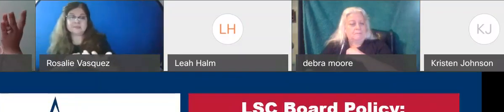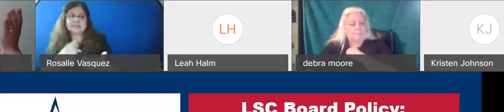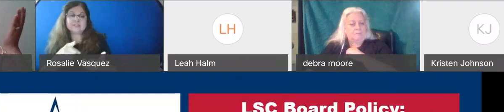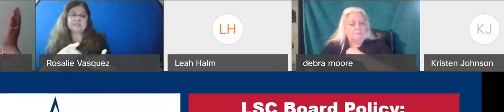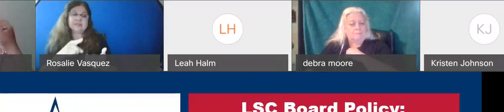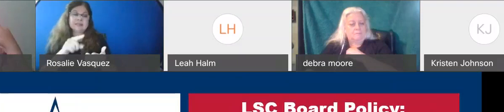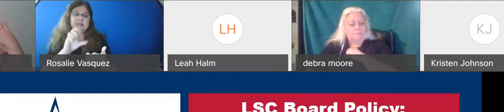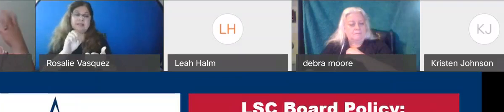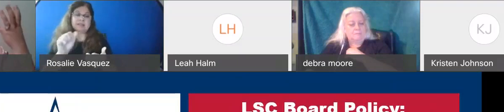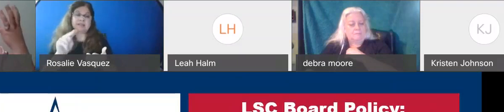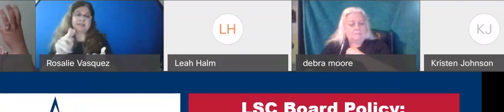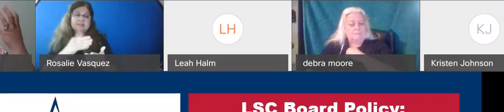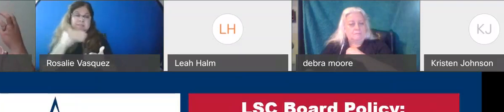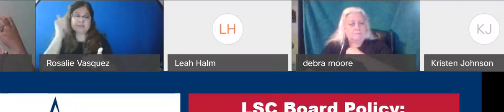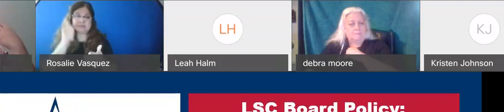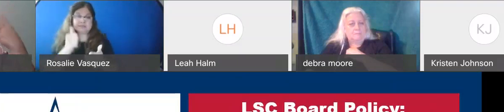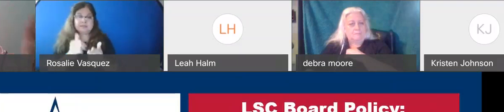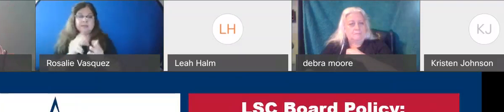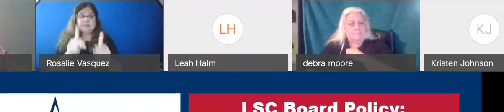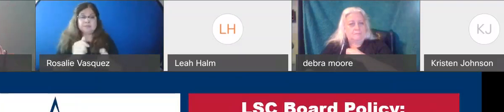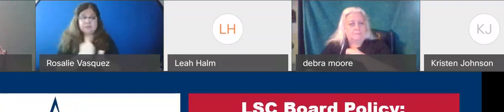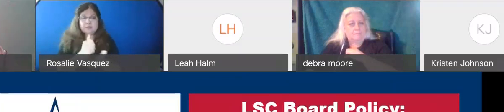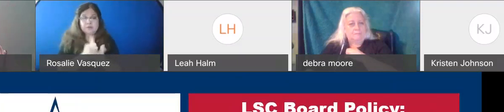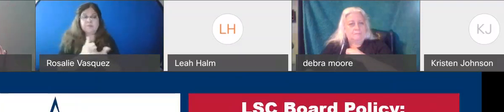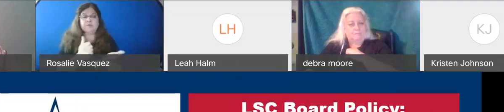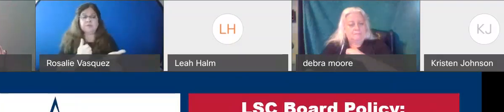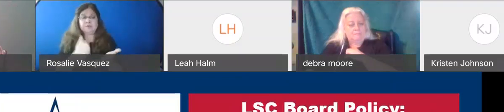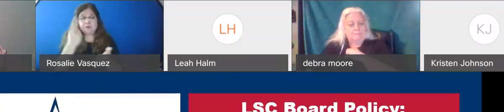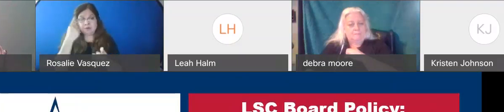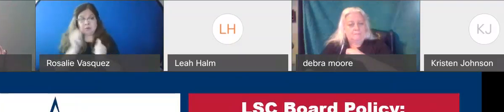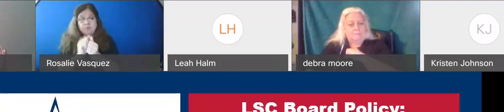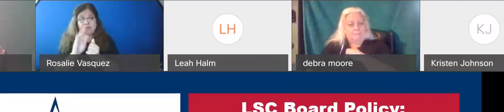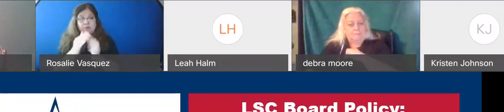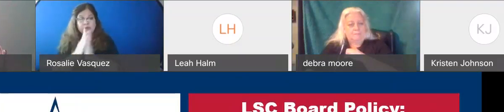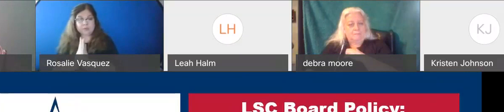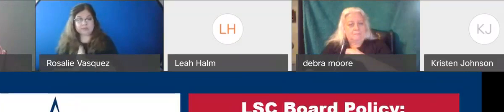person to accommodate those requests for our campus in particular.